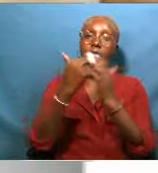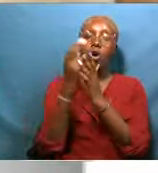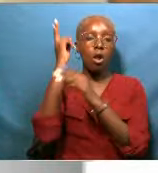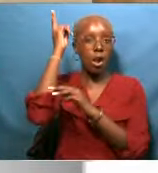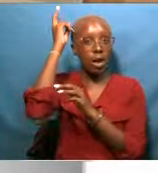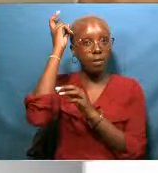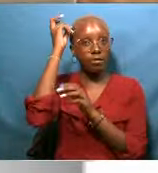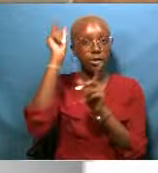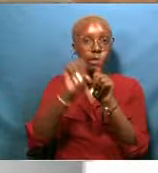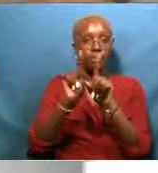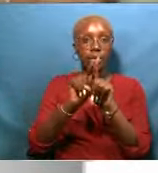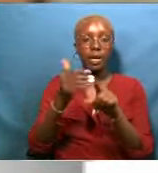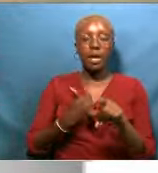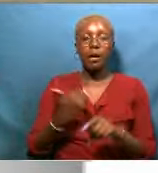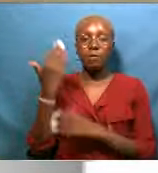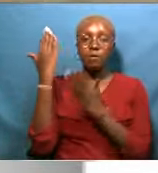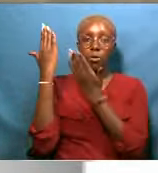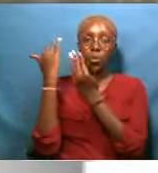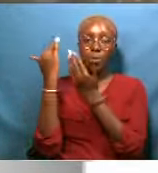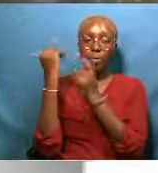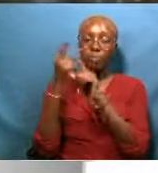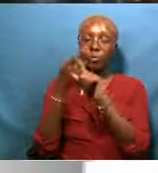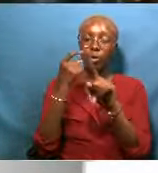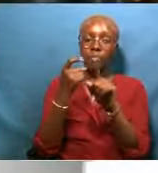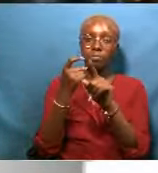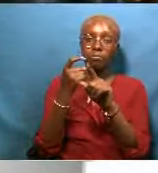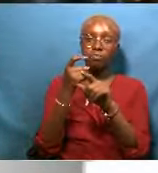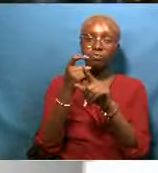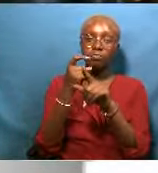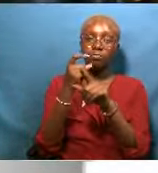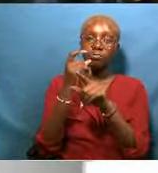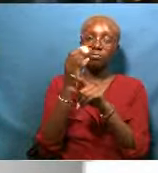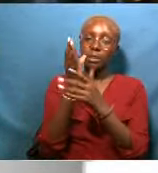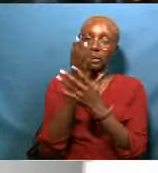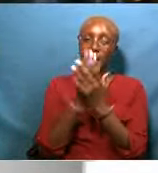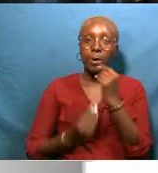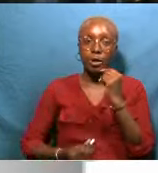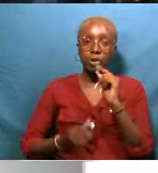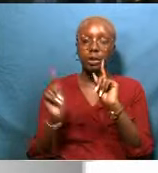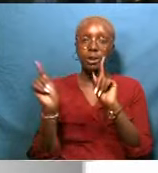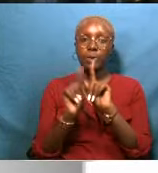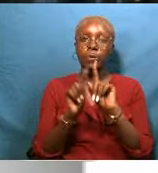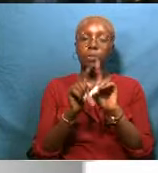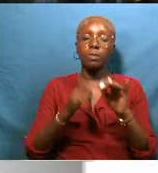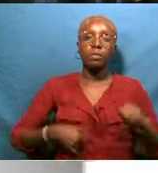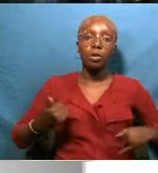to hope, from depression to realities of life and joy,